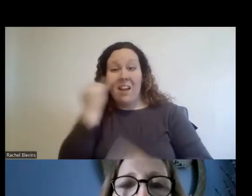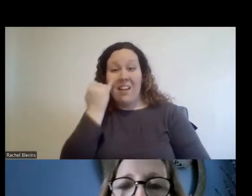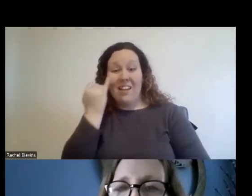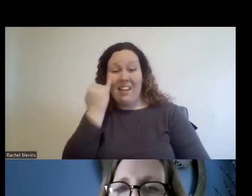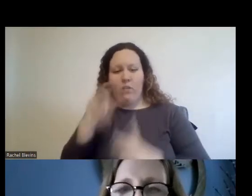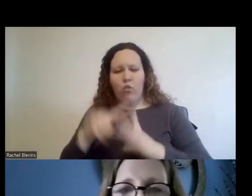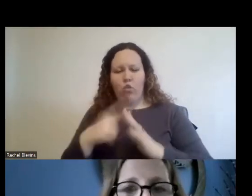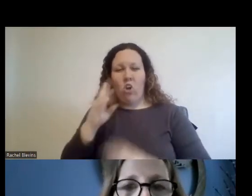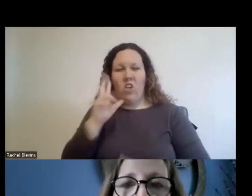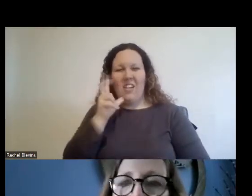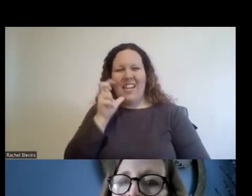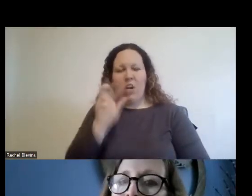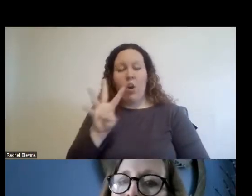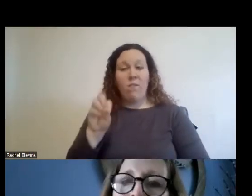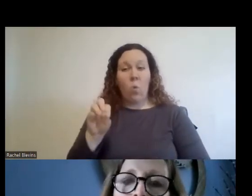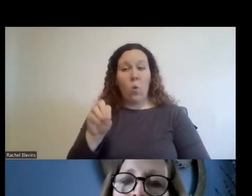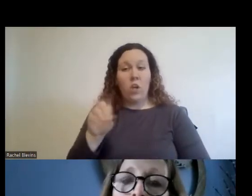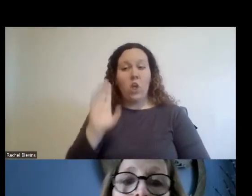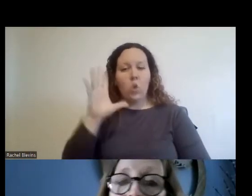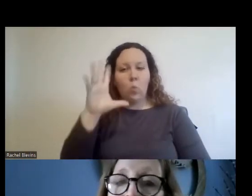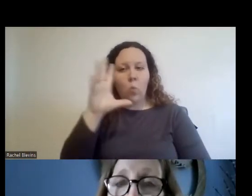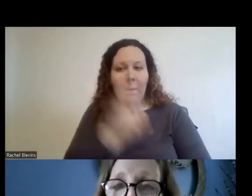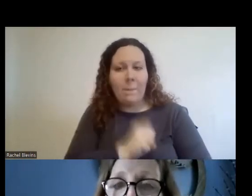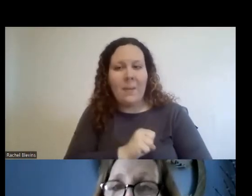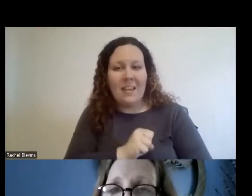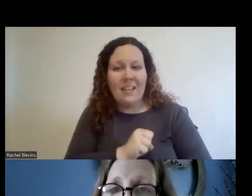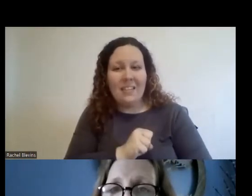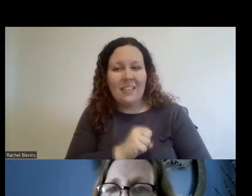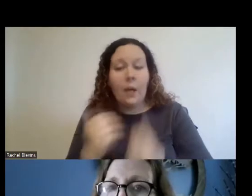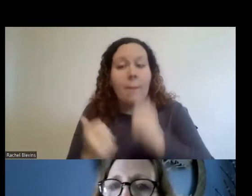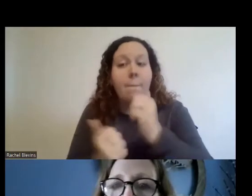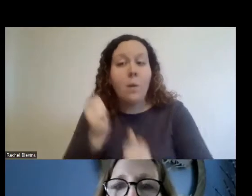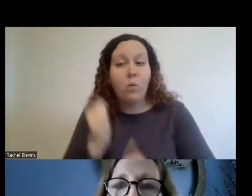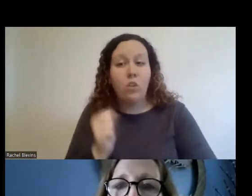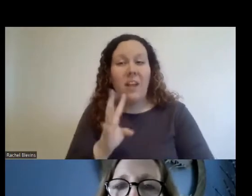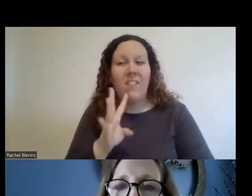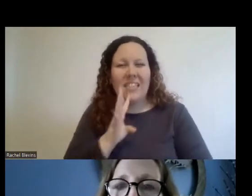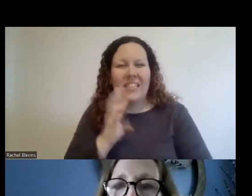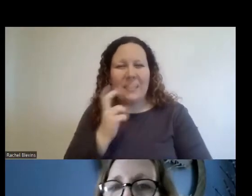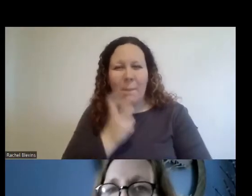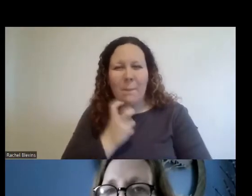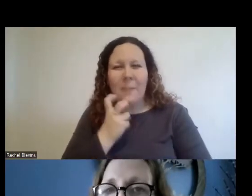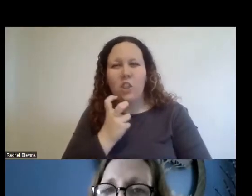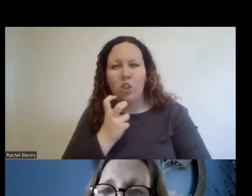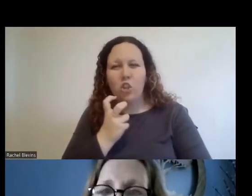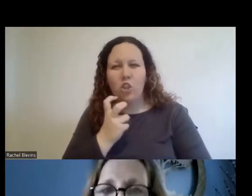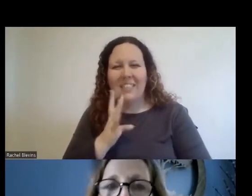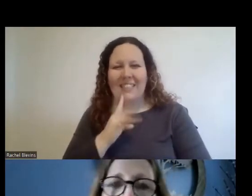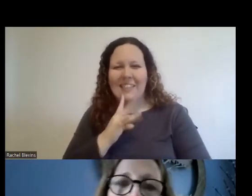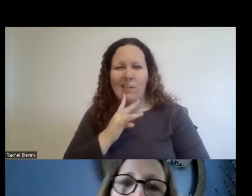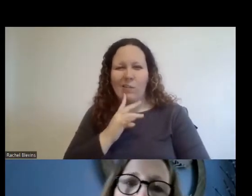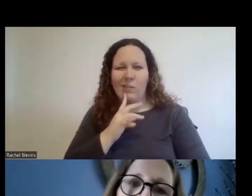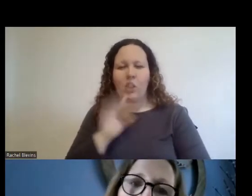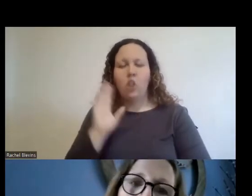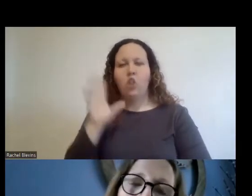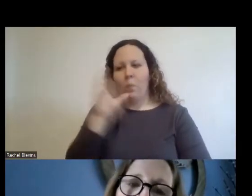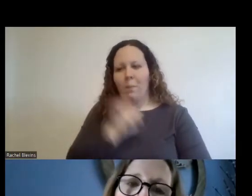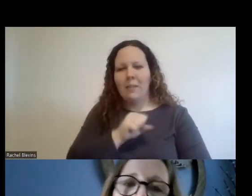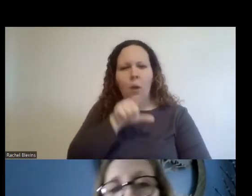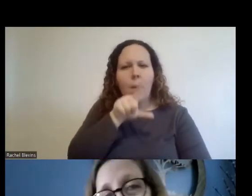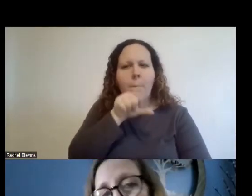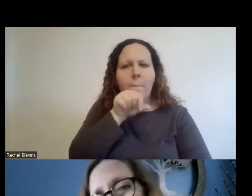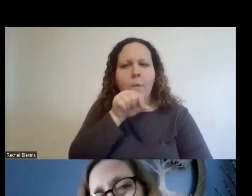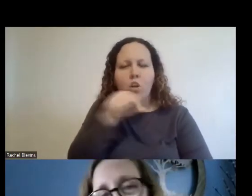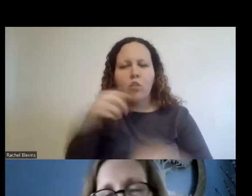going to miss most of the speech sounds. You're going to miss birds whistling and